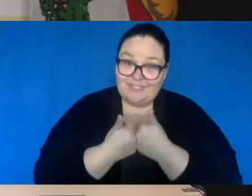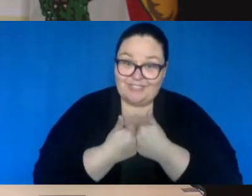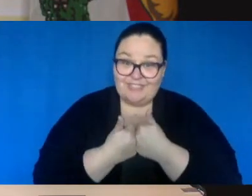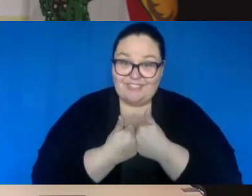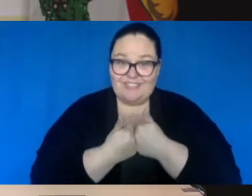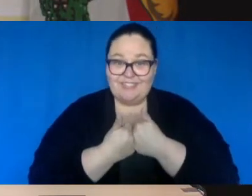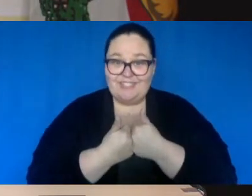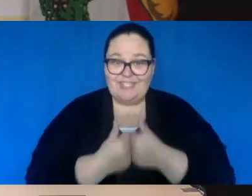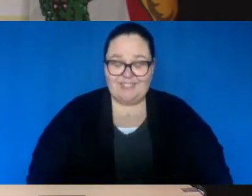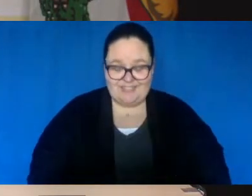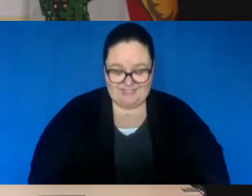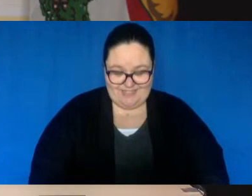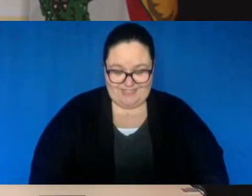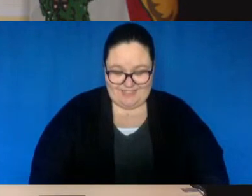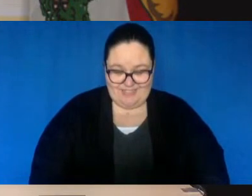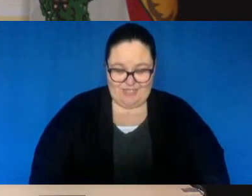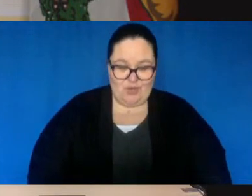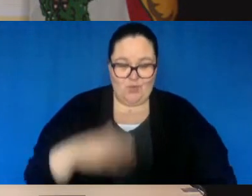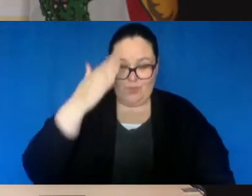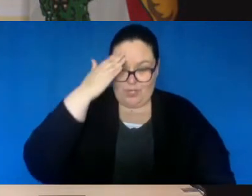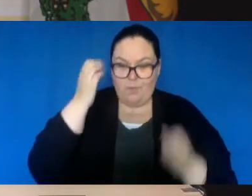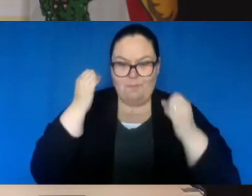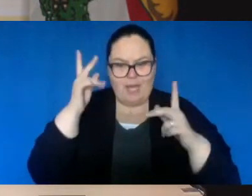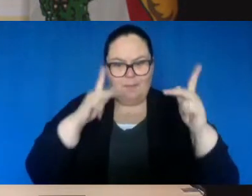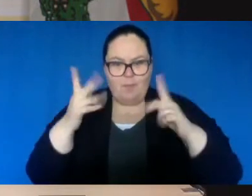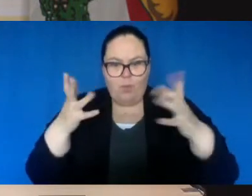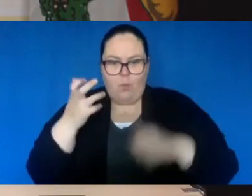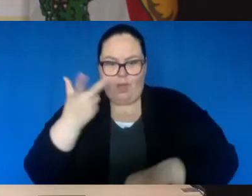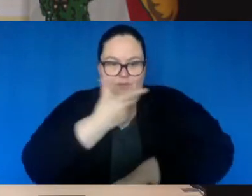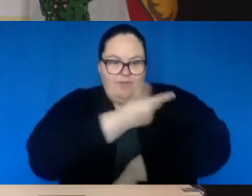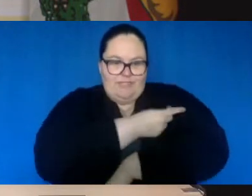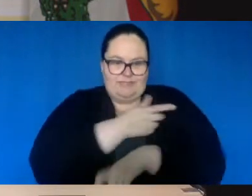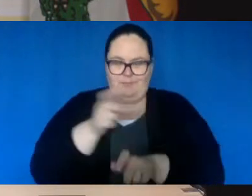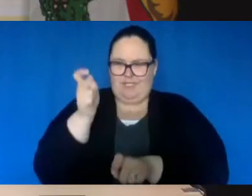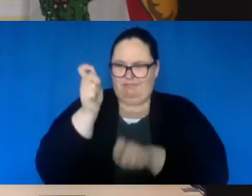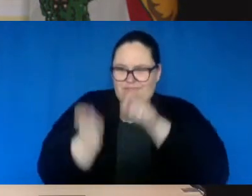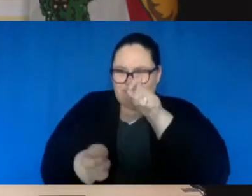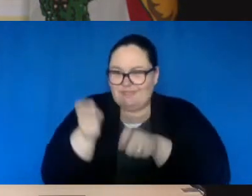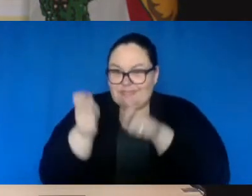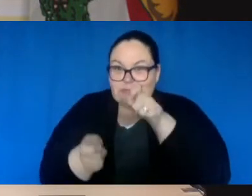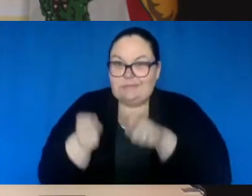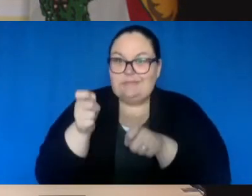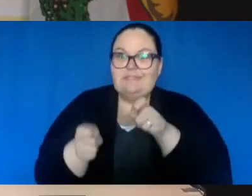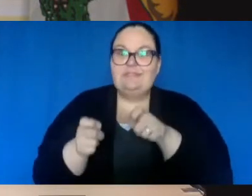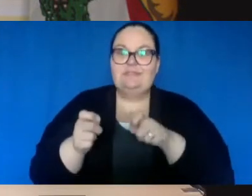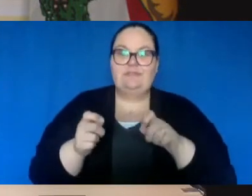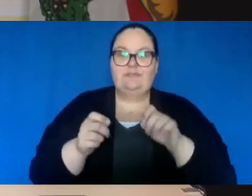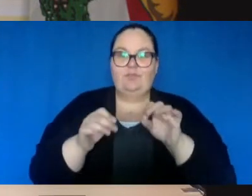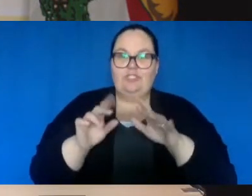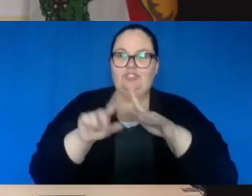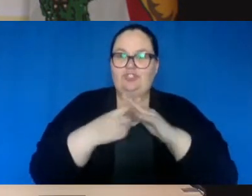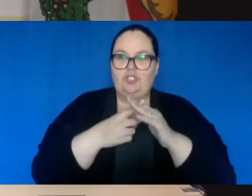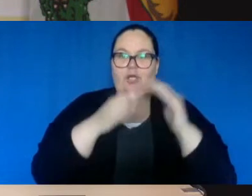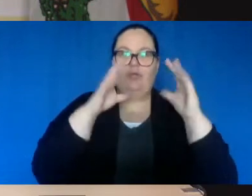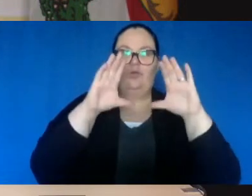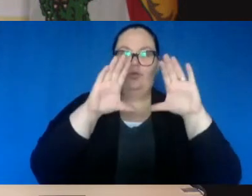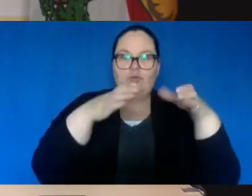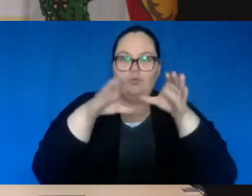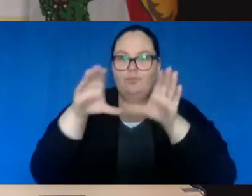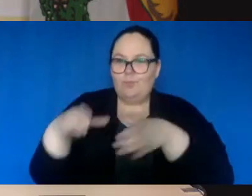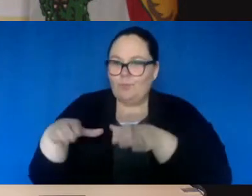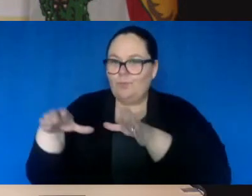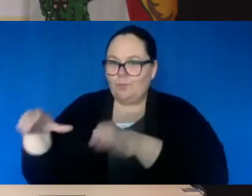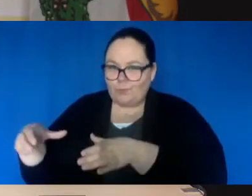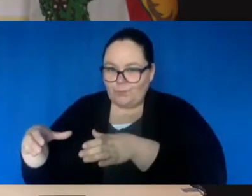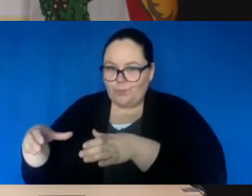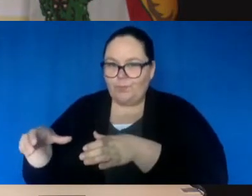to meet the demand and also adjust for the particular groups as they're being phased out. And it's one of the reasons why